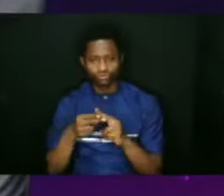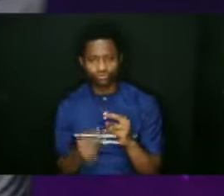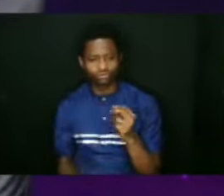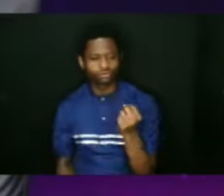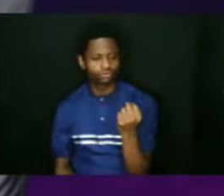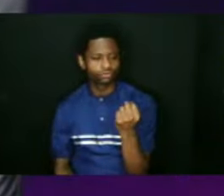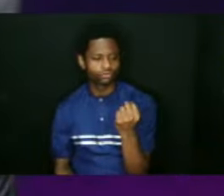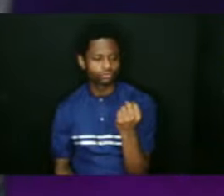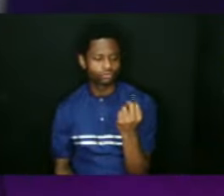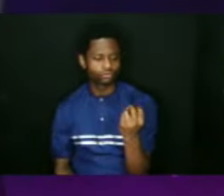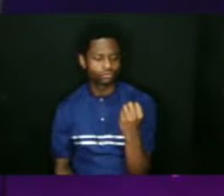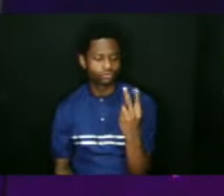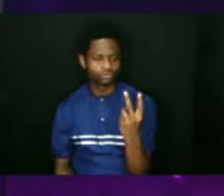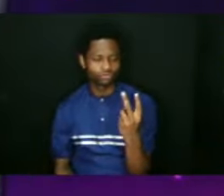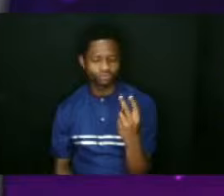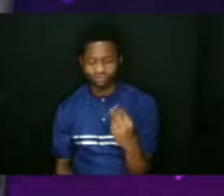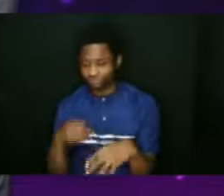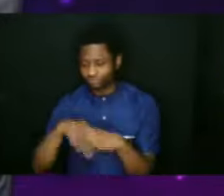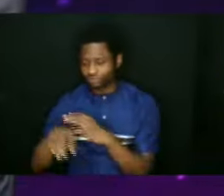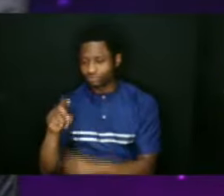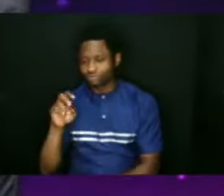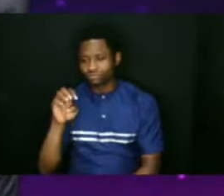according to Exodus chapter